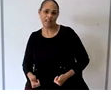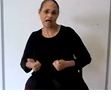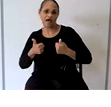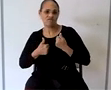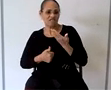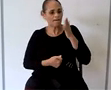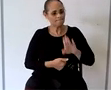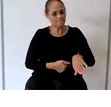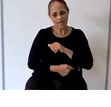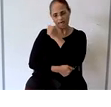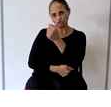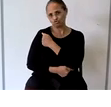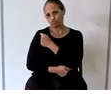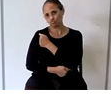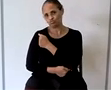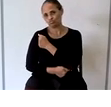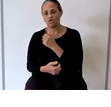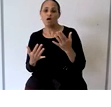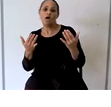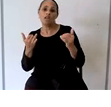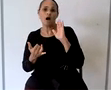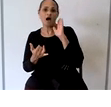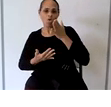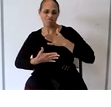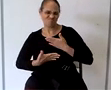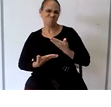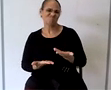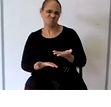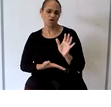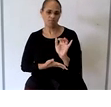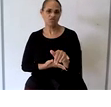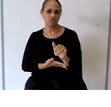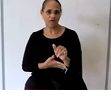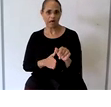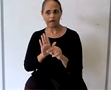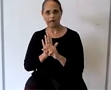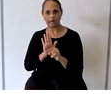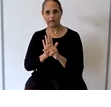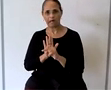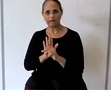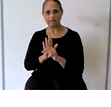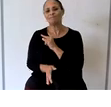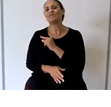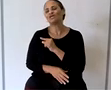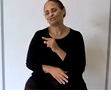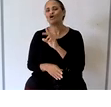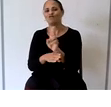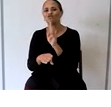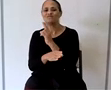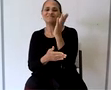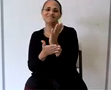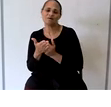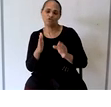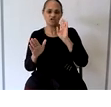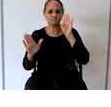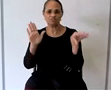bad attitude." Now, I will admit that I am guilty of using some of these images